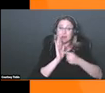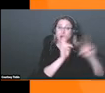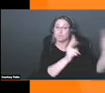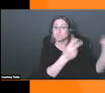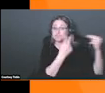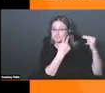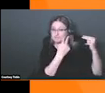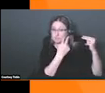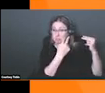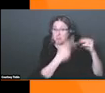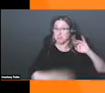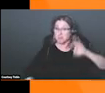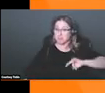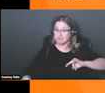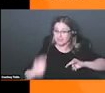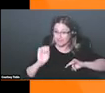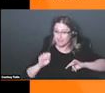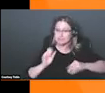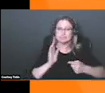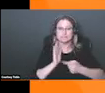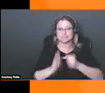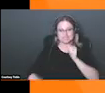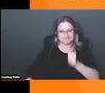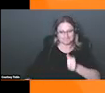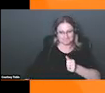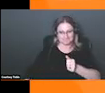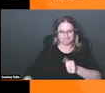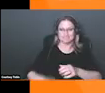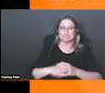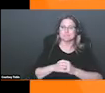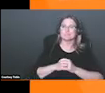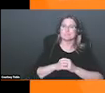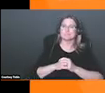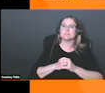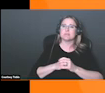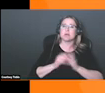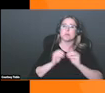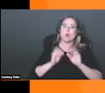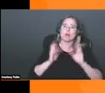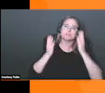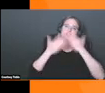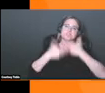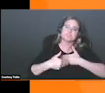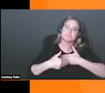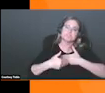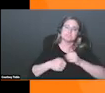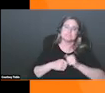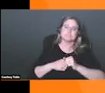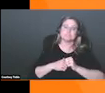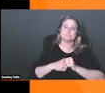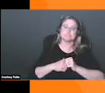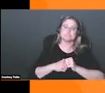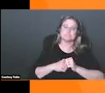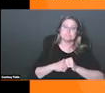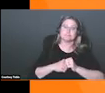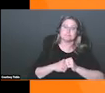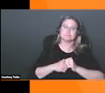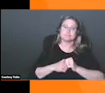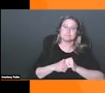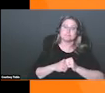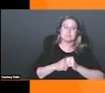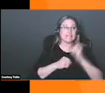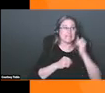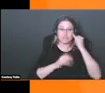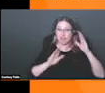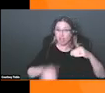favor, but sometimes it doesn't. So just kind of keep a low profile. Usually no news is no news.